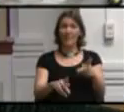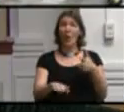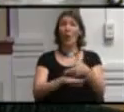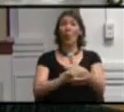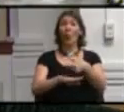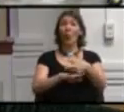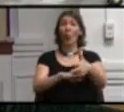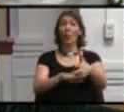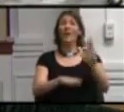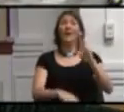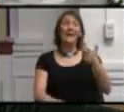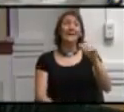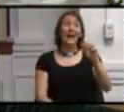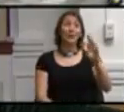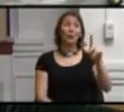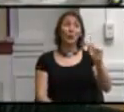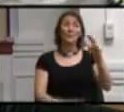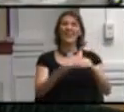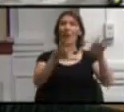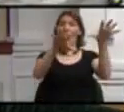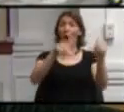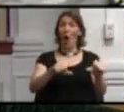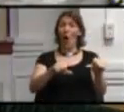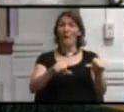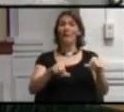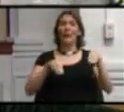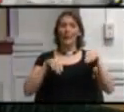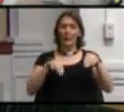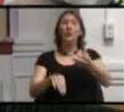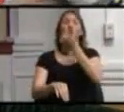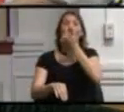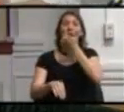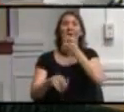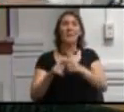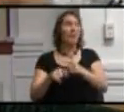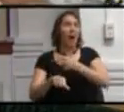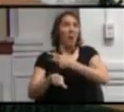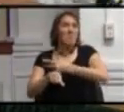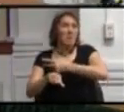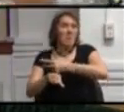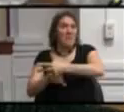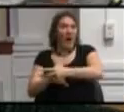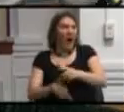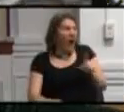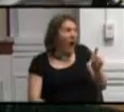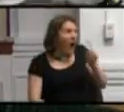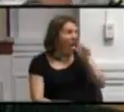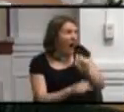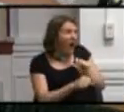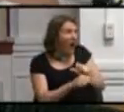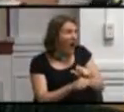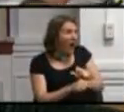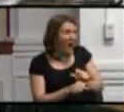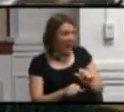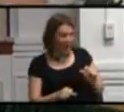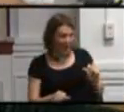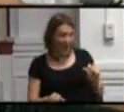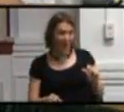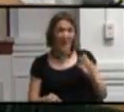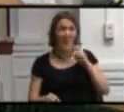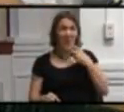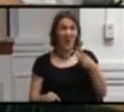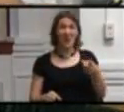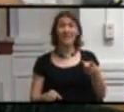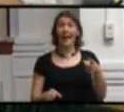where the old gasworks building was knocked down and along the east side. Yeah, and along the east side of that